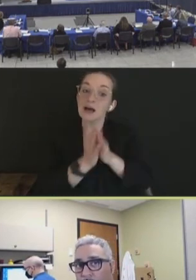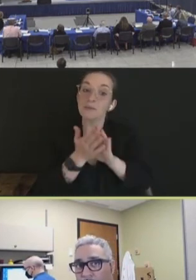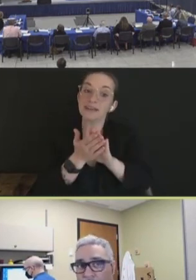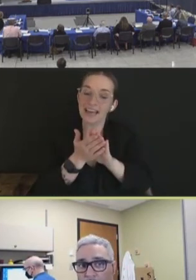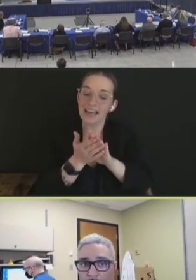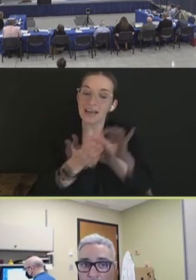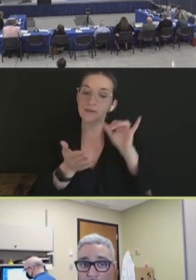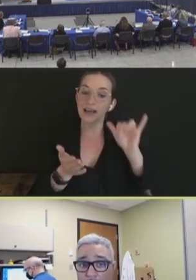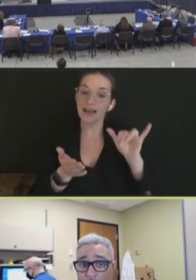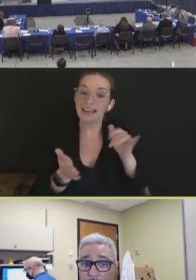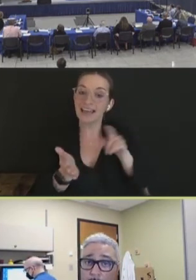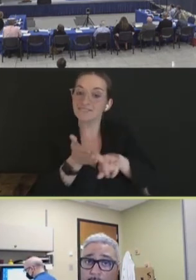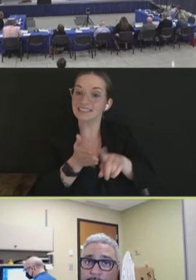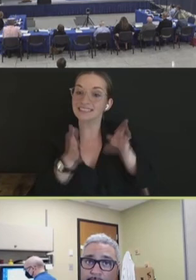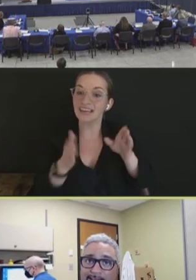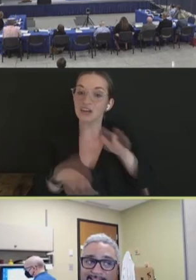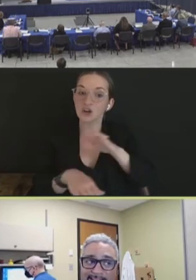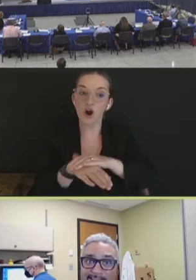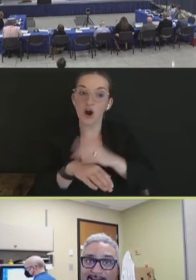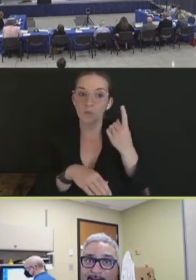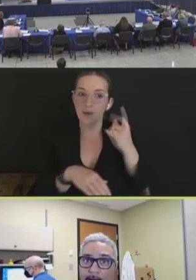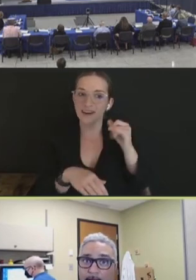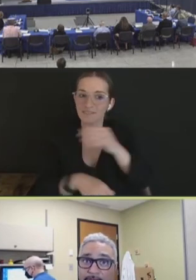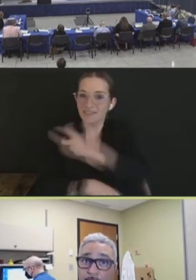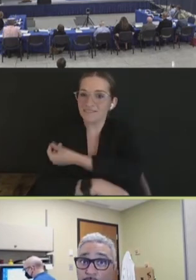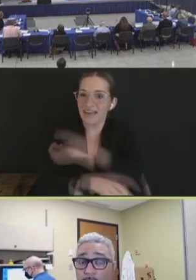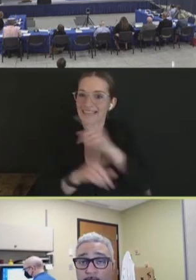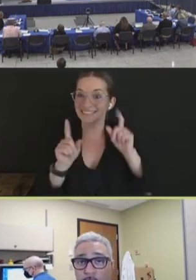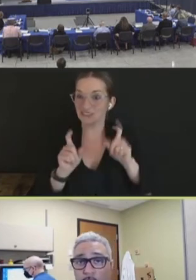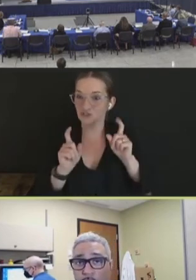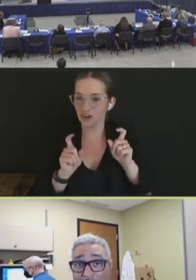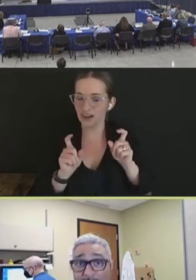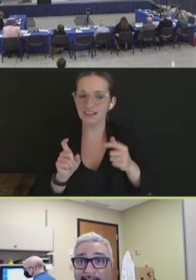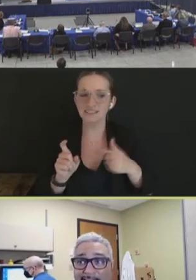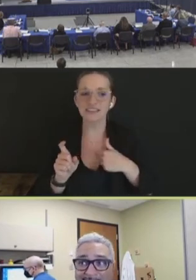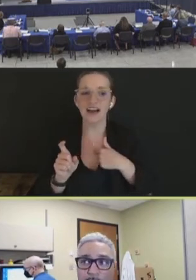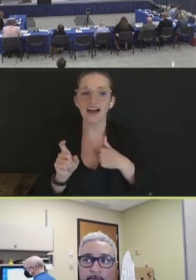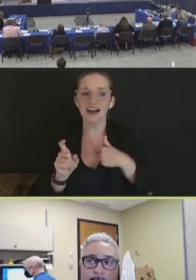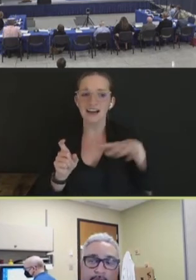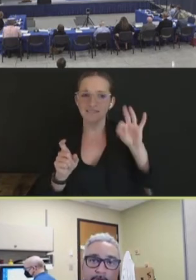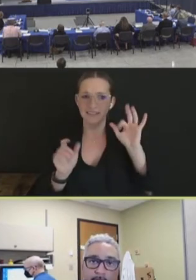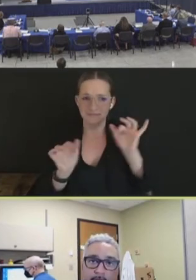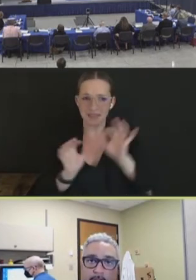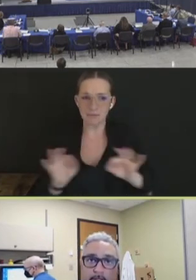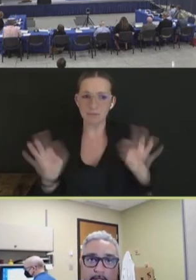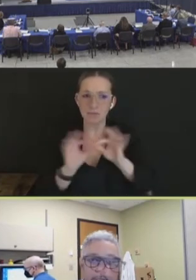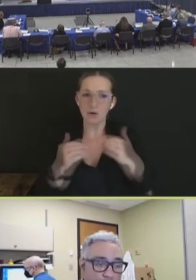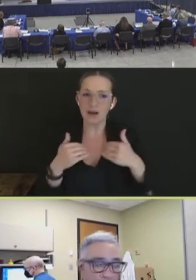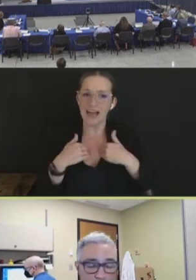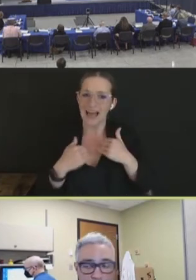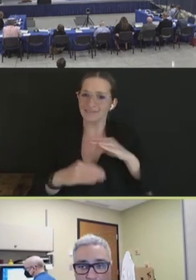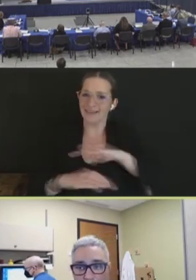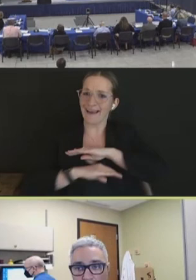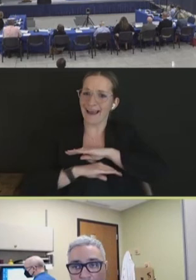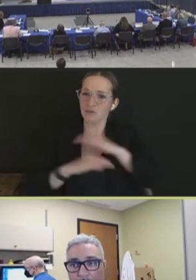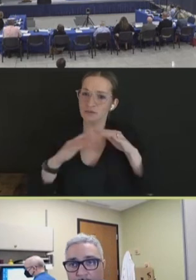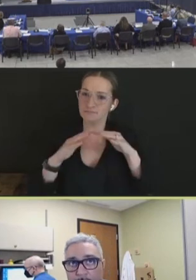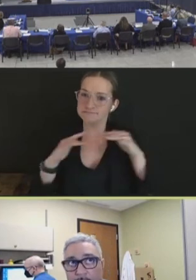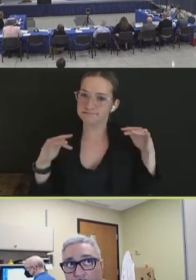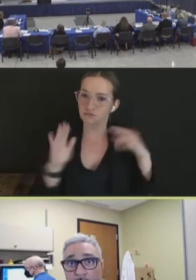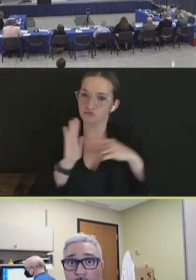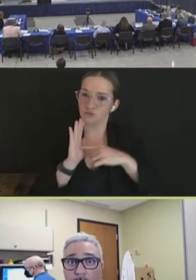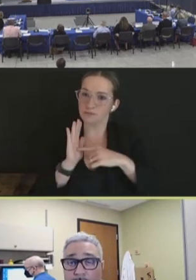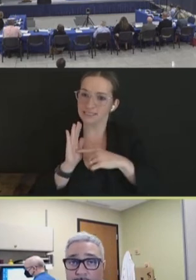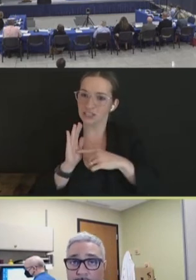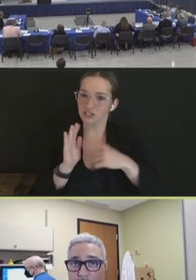vaccine trial here in Minnesota. And one of the big things that I felt was really important was having adequate representation in research. Now, I always